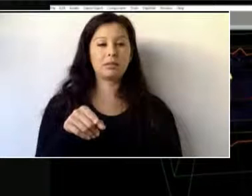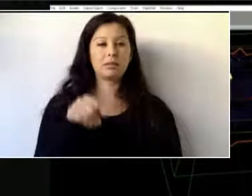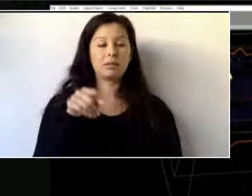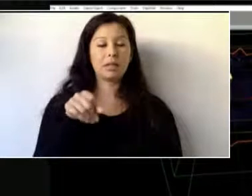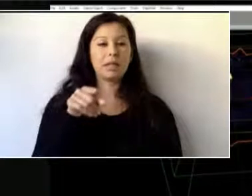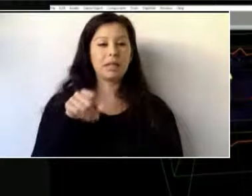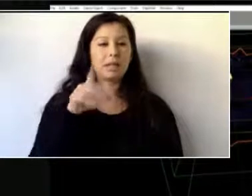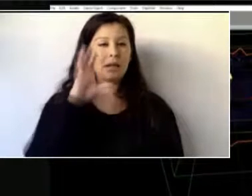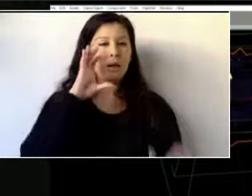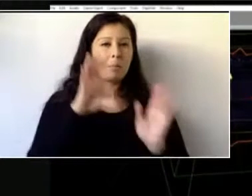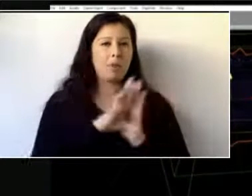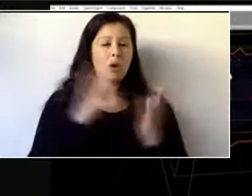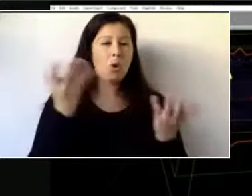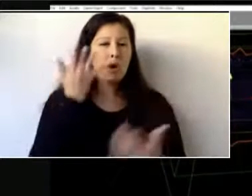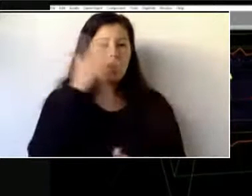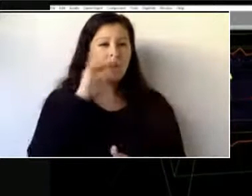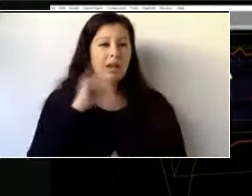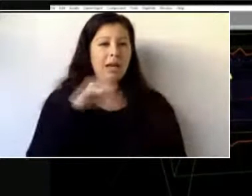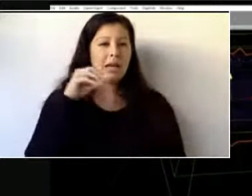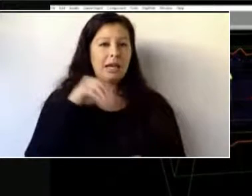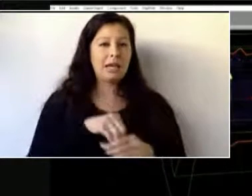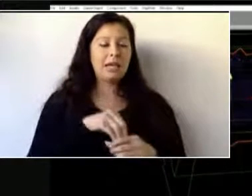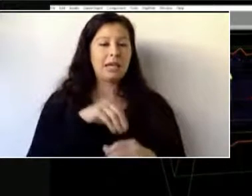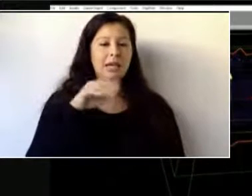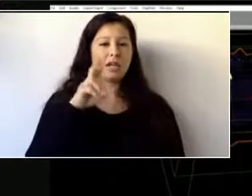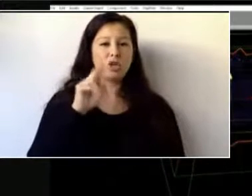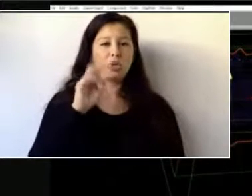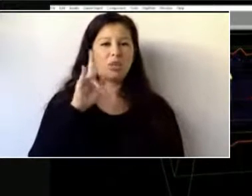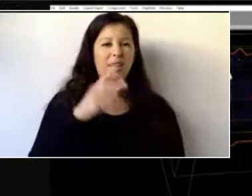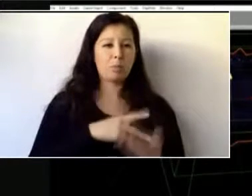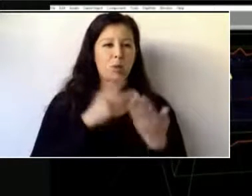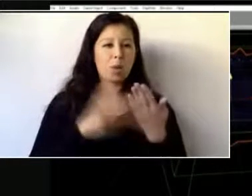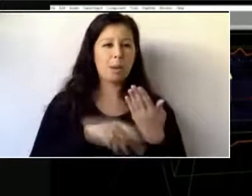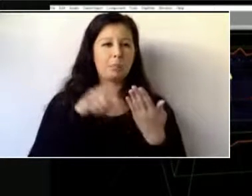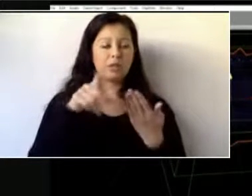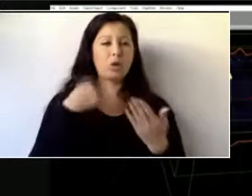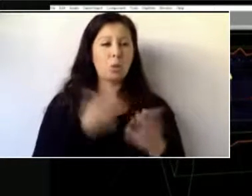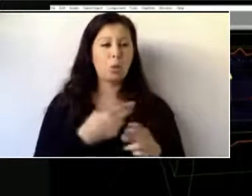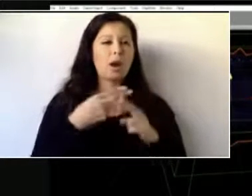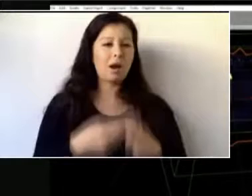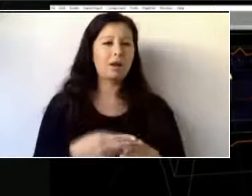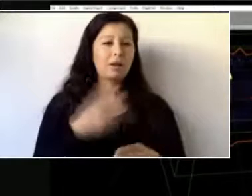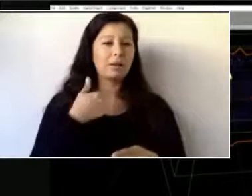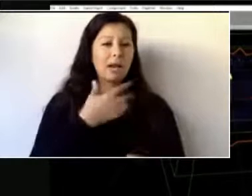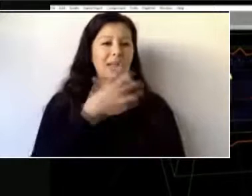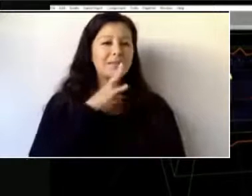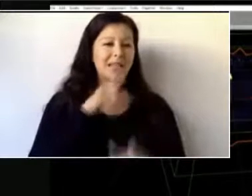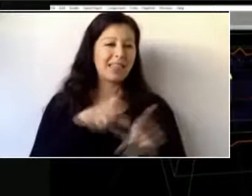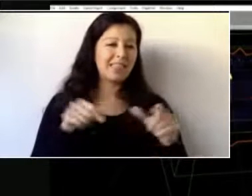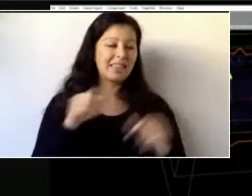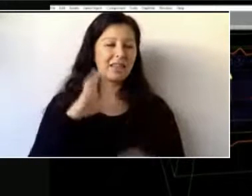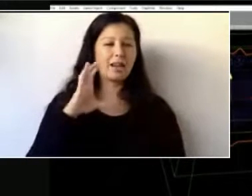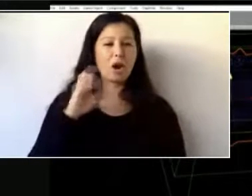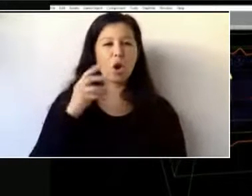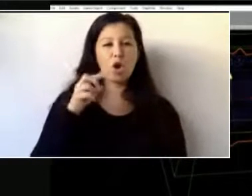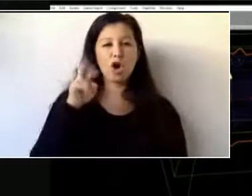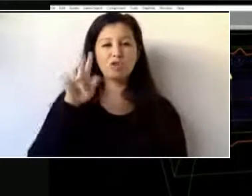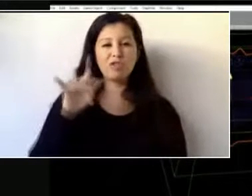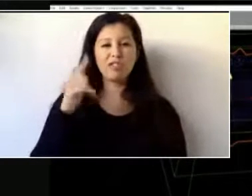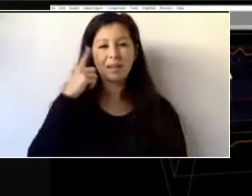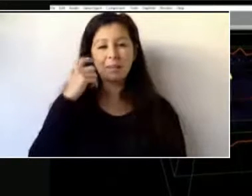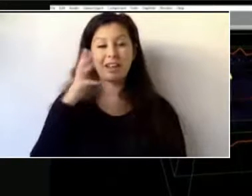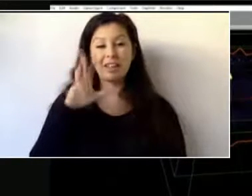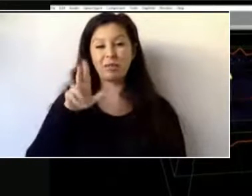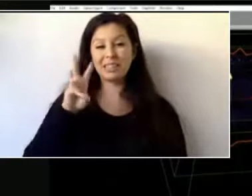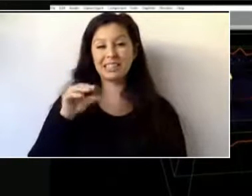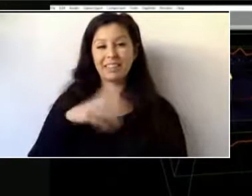an image of what it looks like in Unity. So the sound, we like to speak in the language of choreography, because with 360